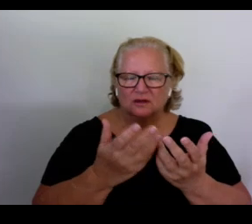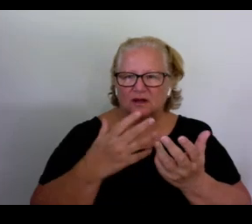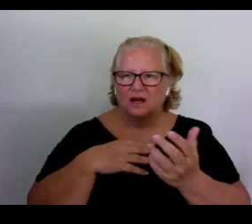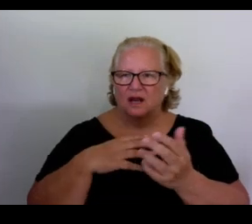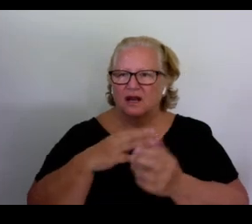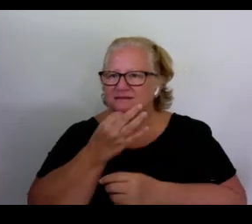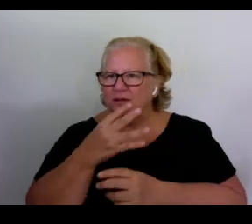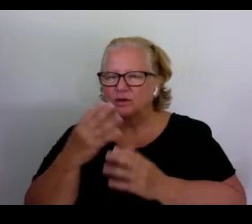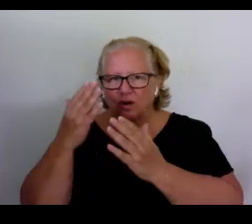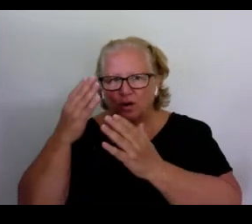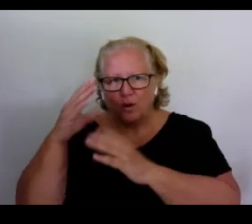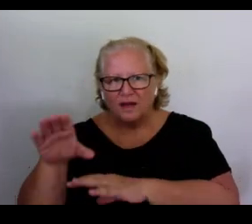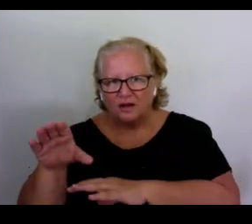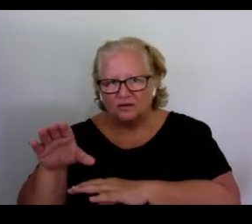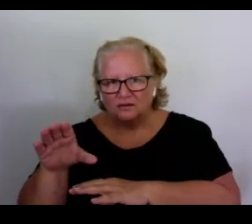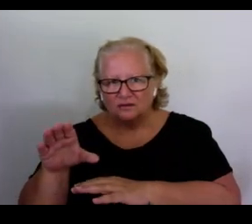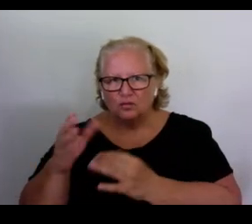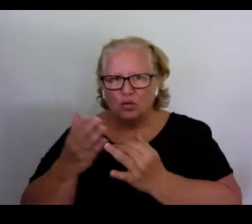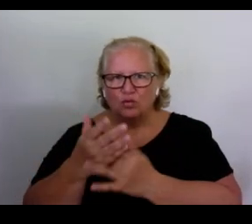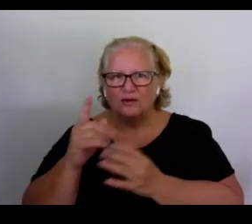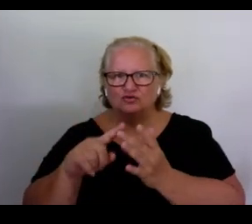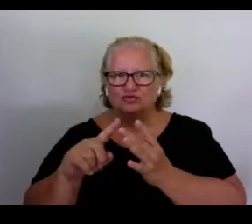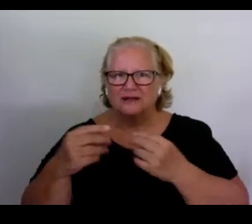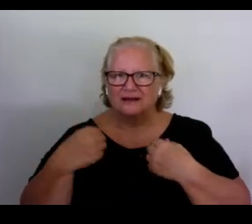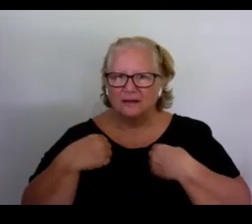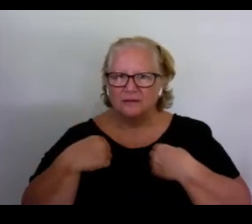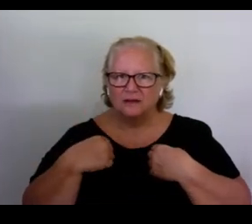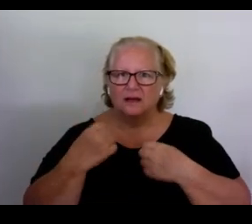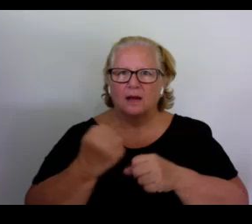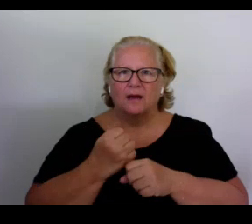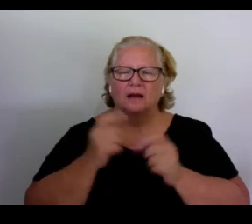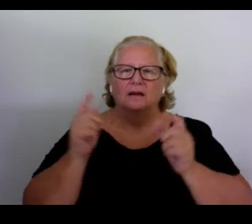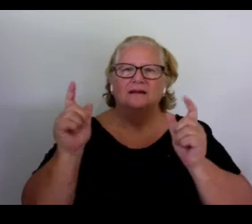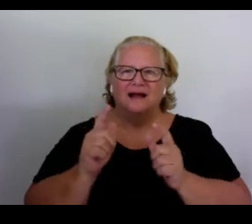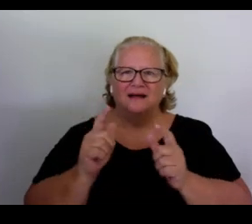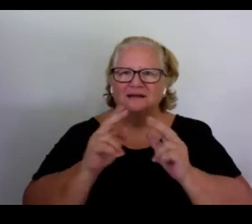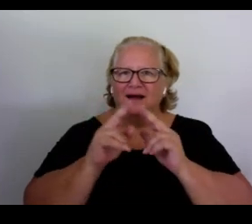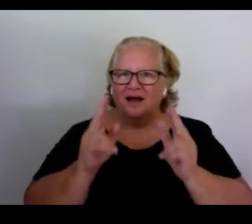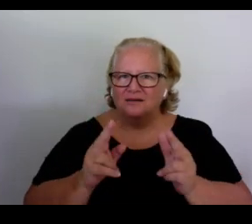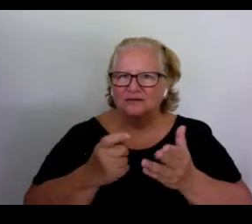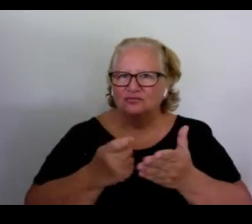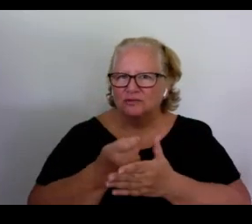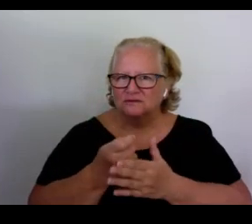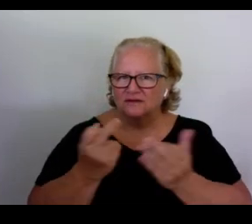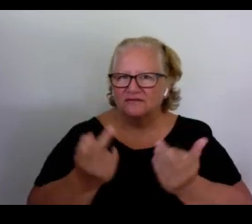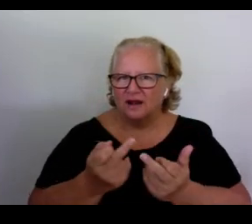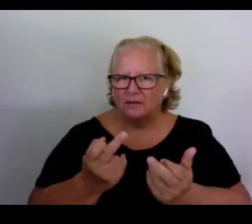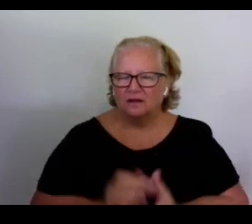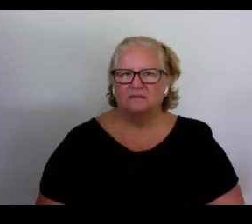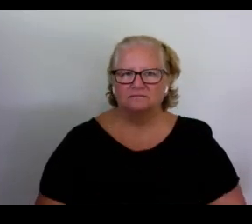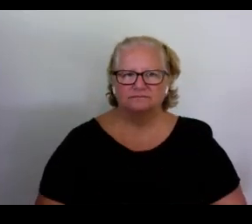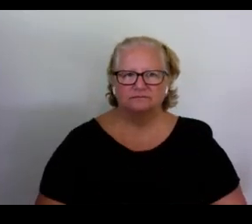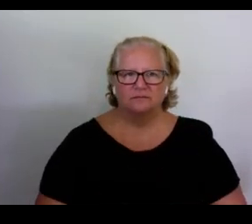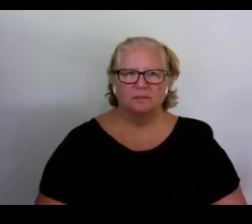by the insurer, and that further takes potential housing or rental stock out of the market as well.